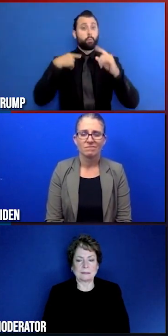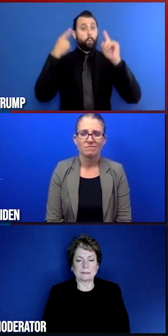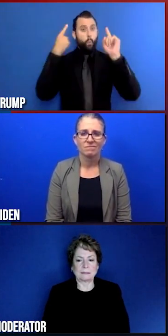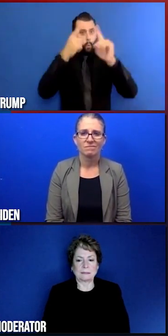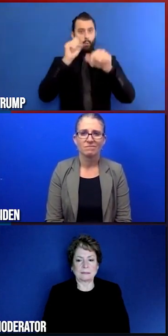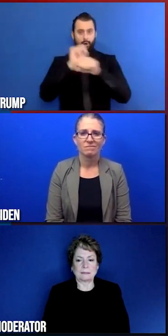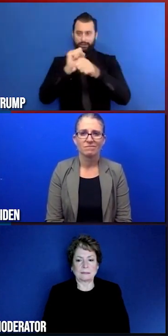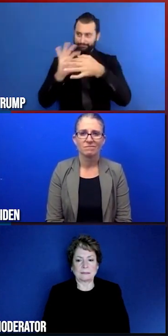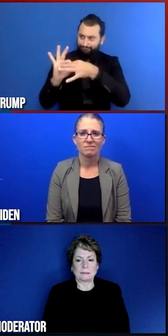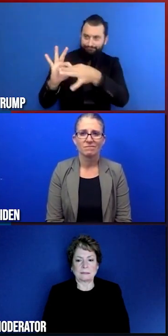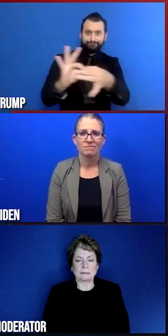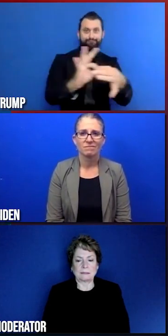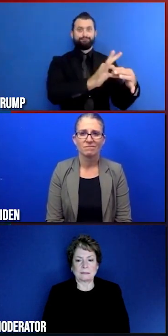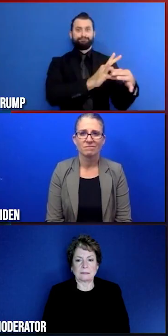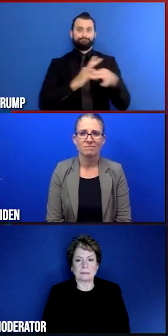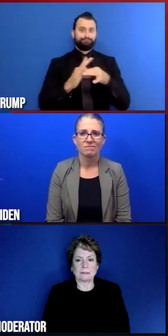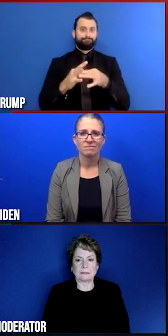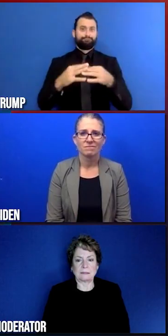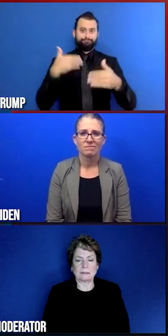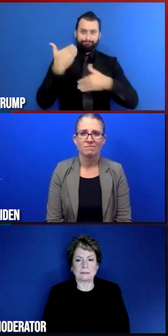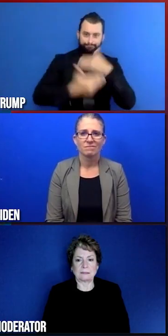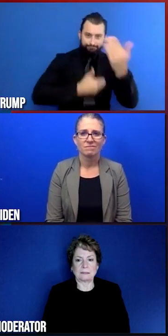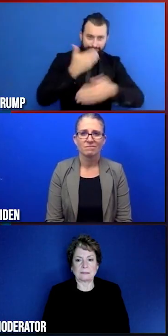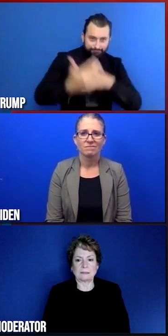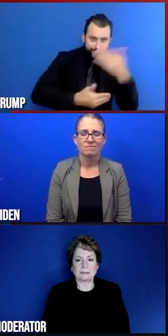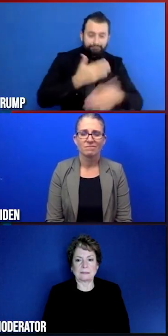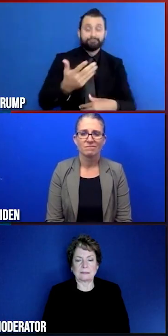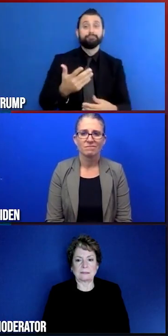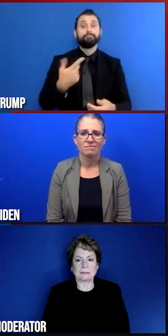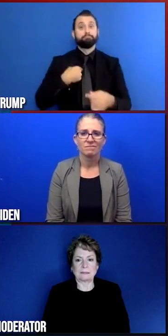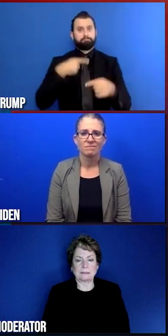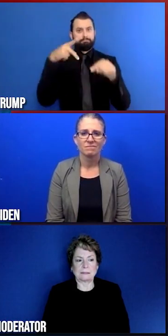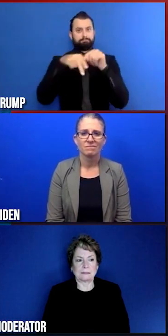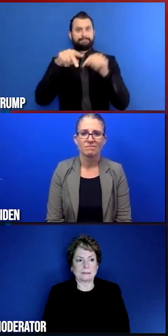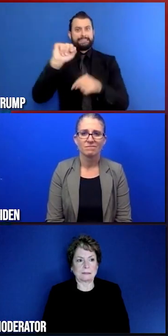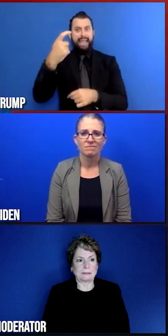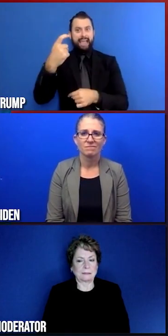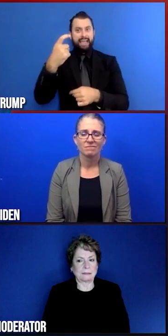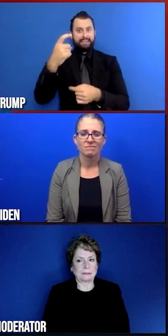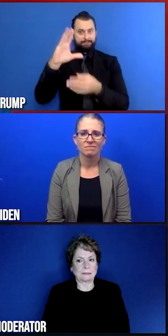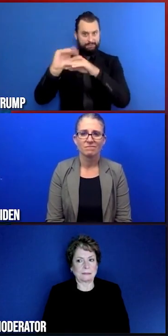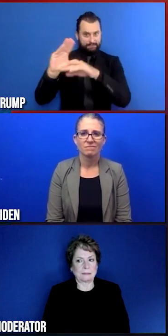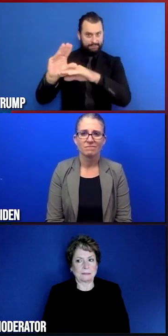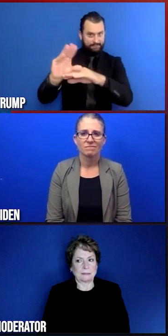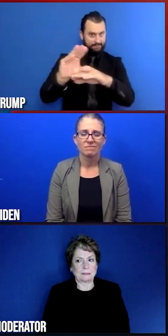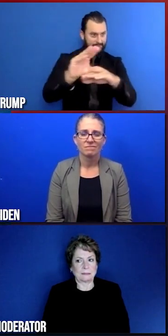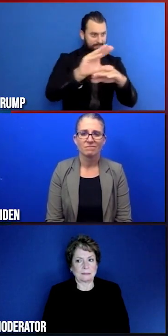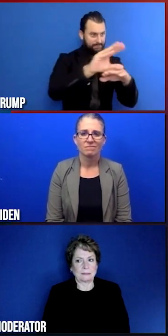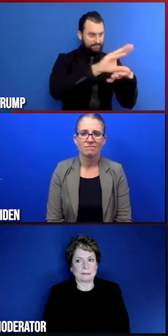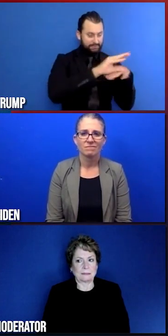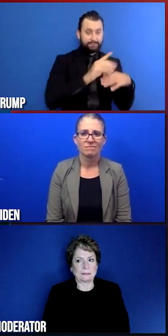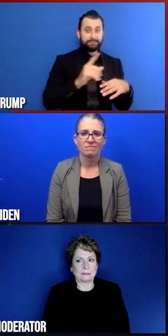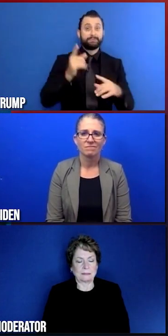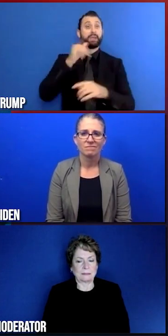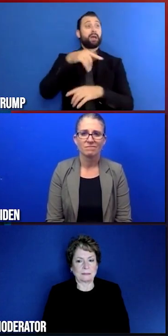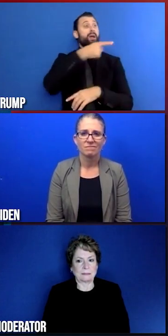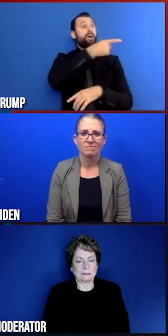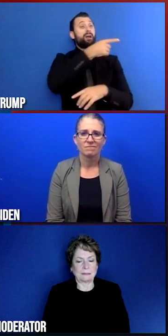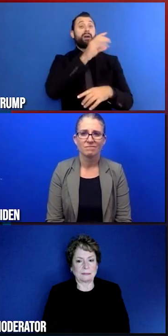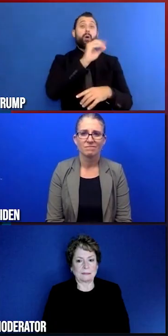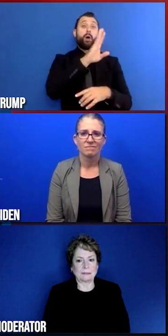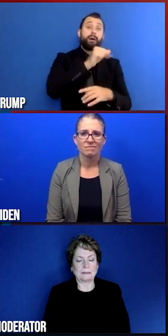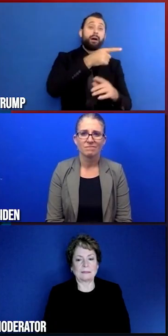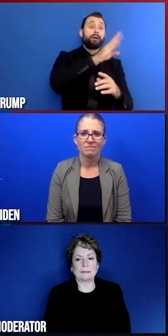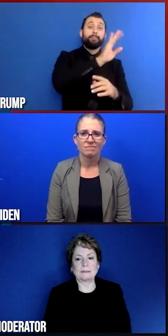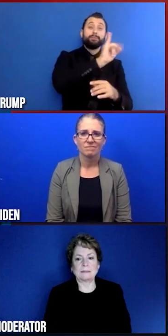and he wants to raise everybody's taxes, and he wants to put new regulations on everything. He will kill it. If he gets in, you will have a